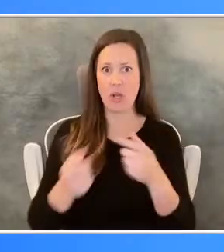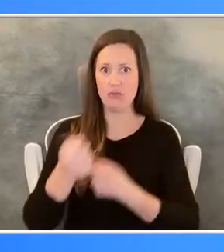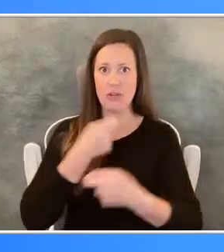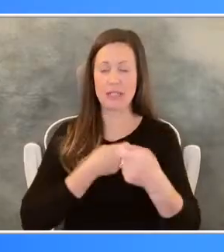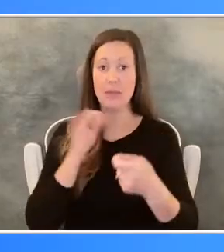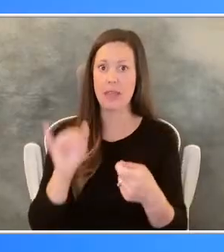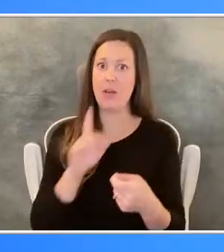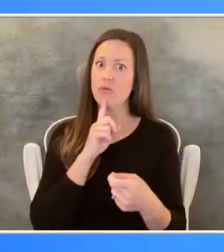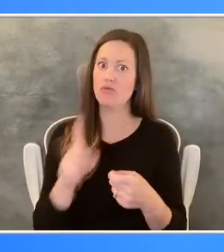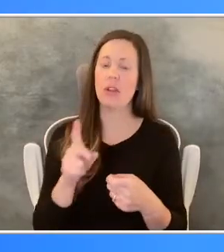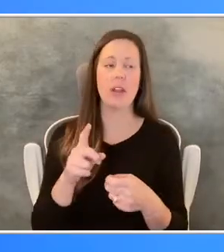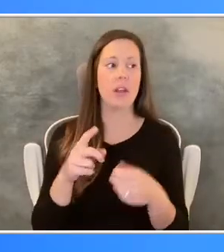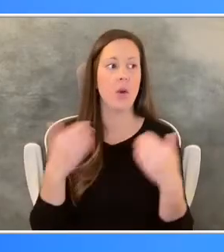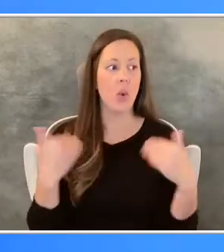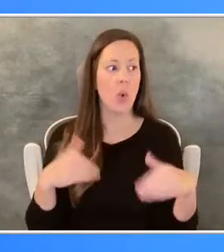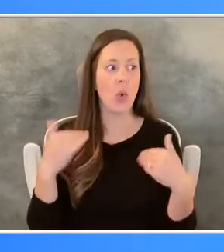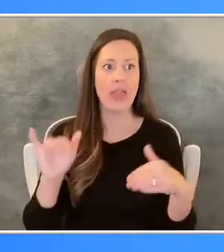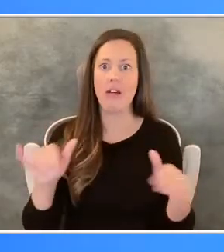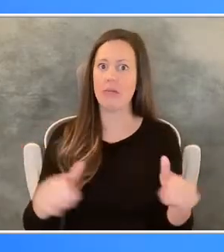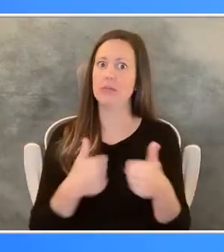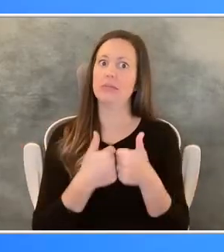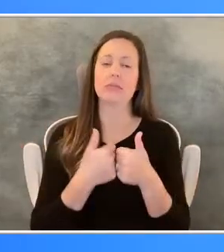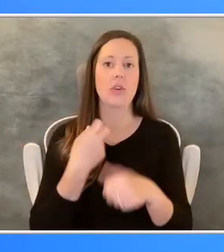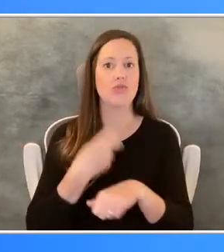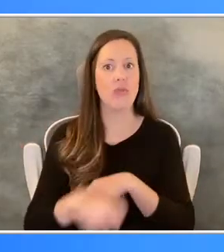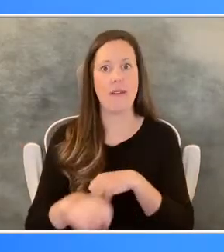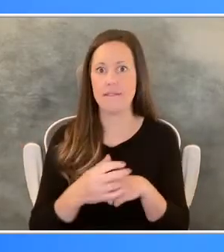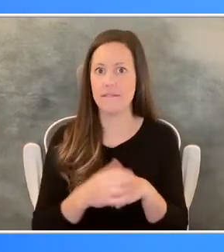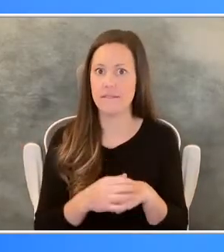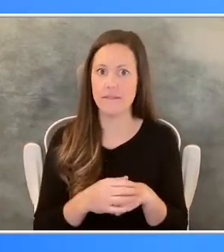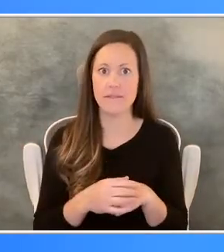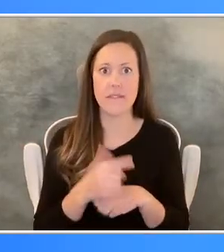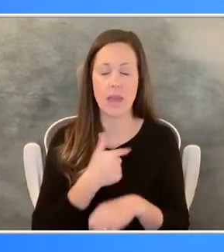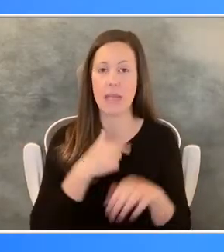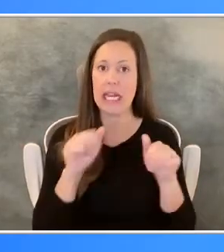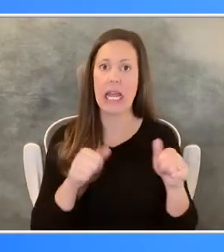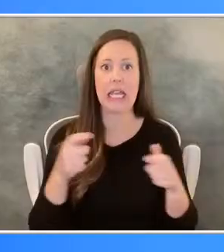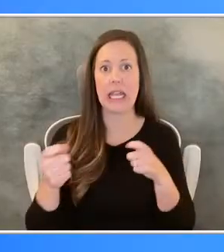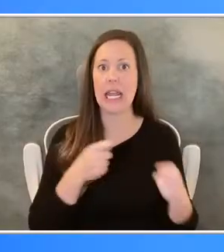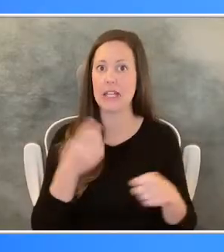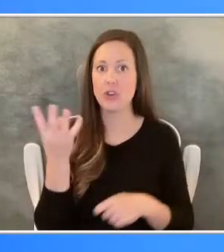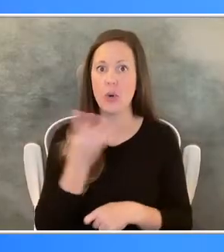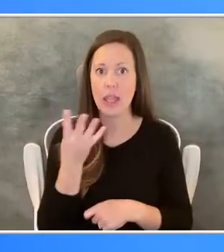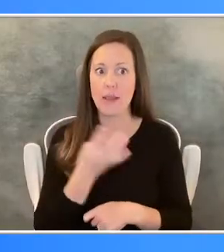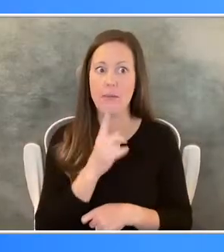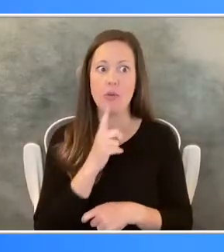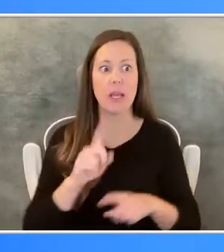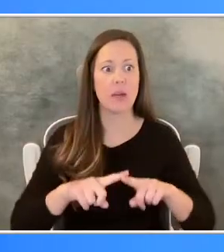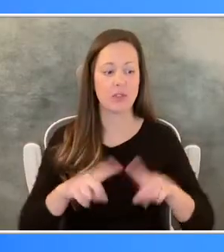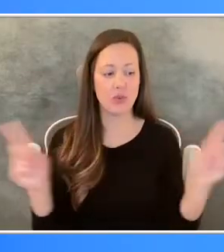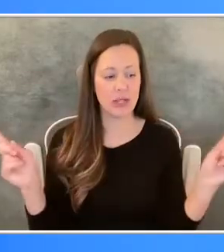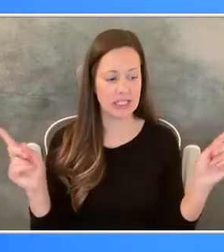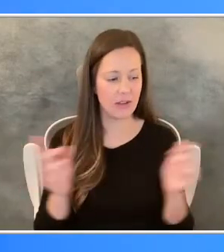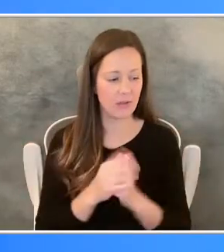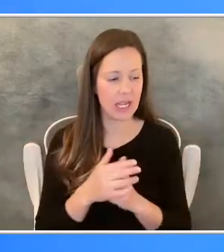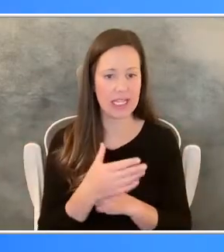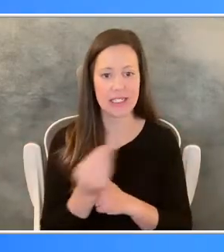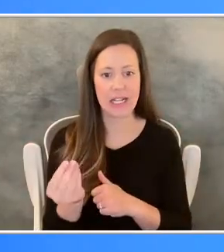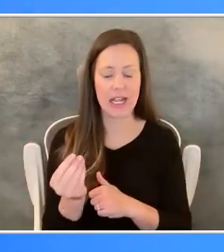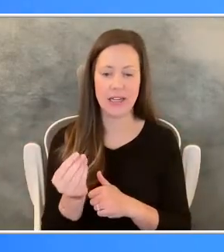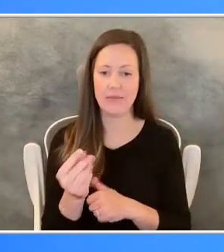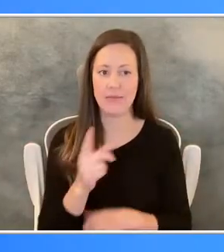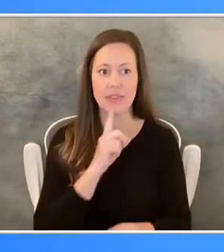than the first. I thought, okay, I can handle chemo. Like I didn't. It was totally different. It was I was very